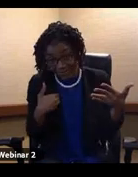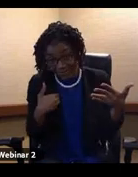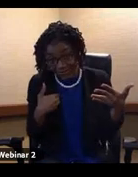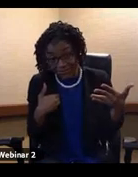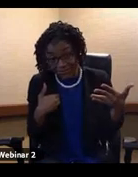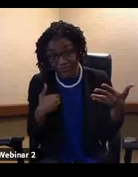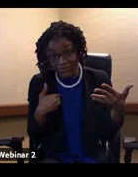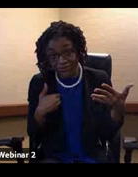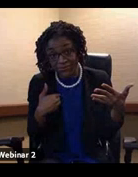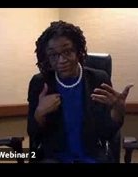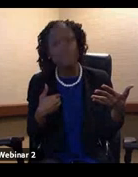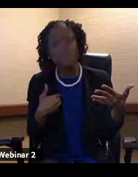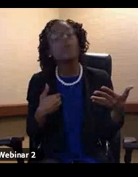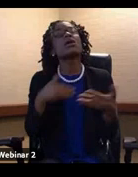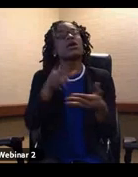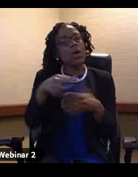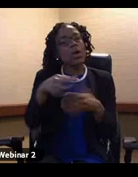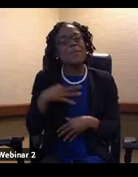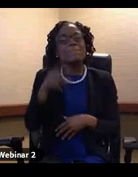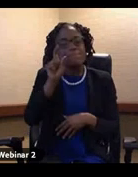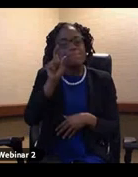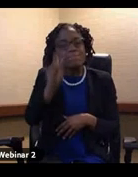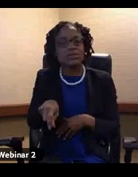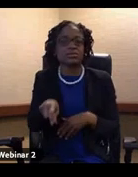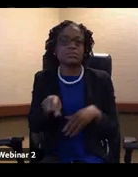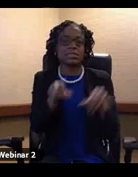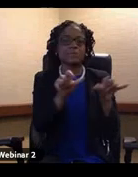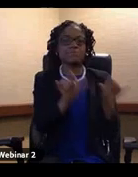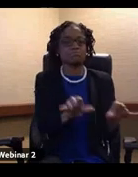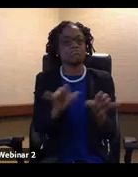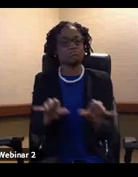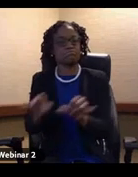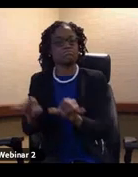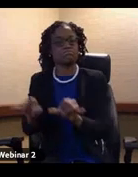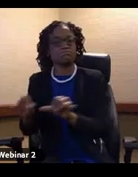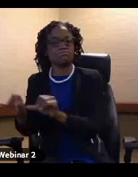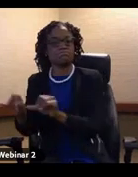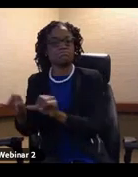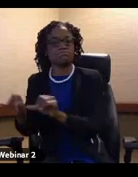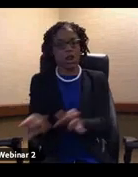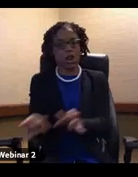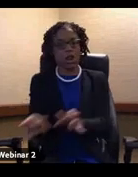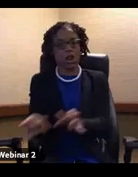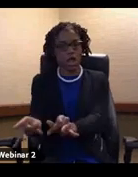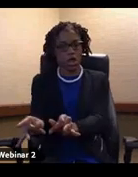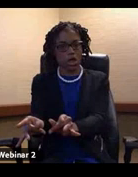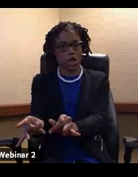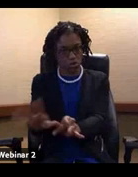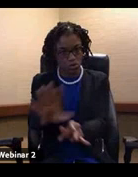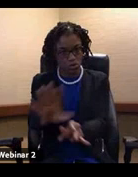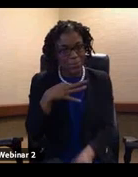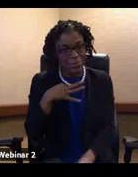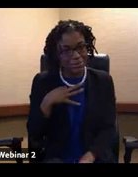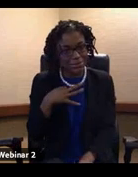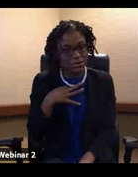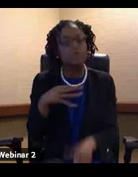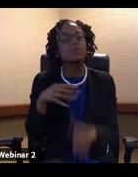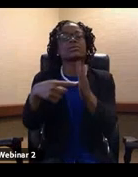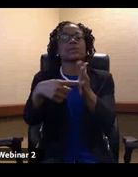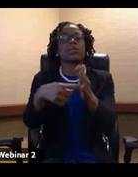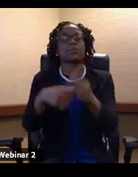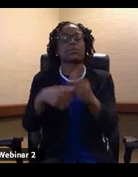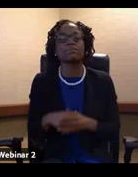The application must also be sound and consistent. Does the application as a whole flow together? For example, why would a project